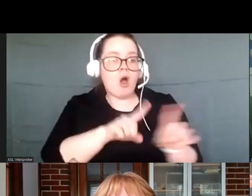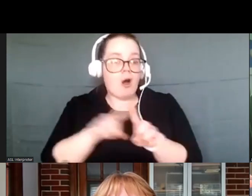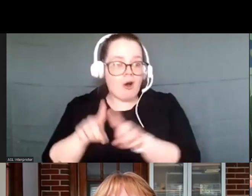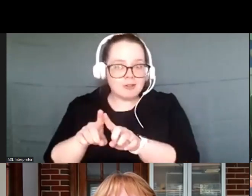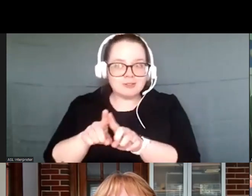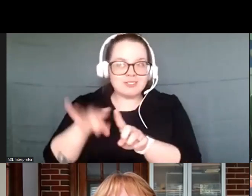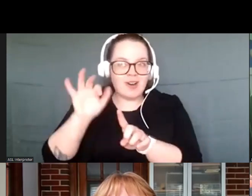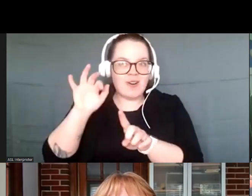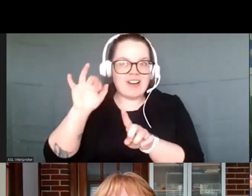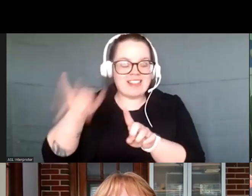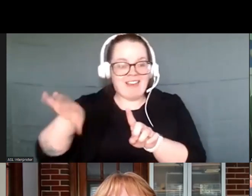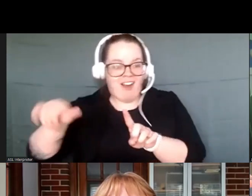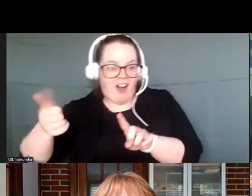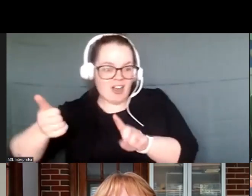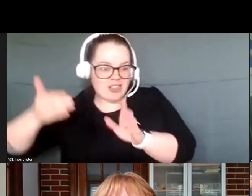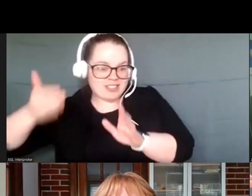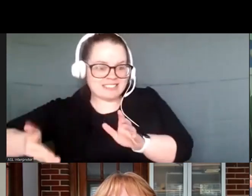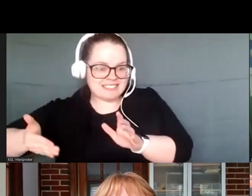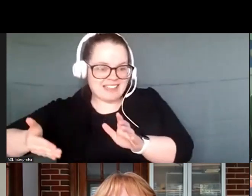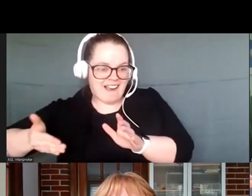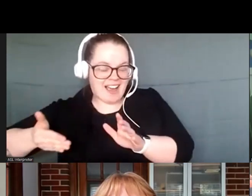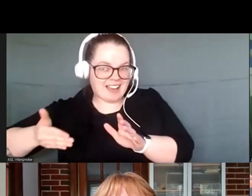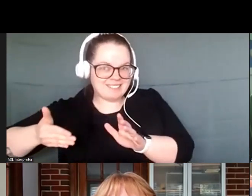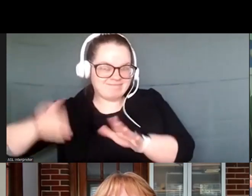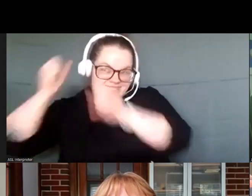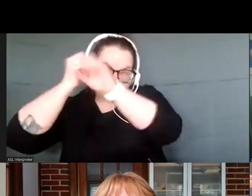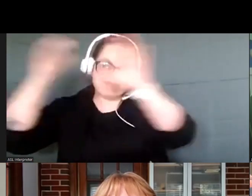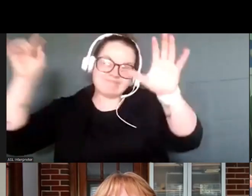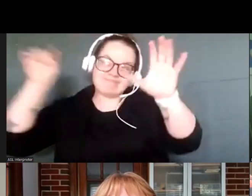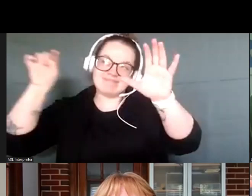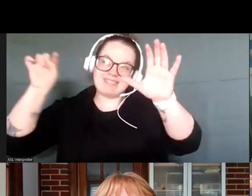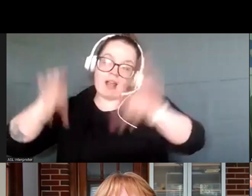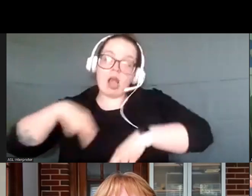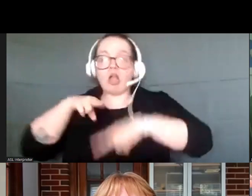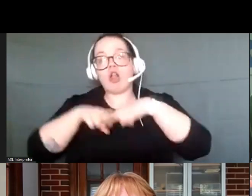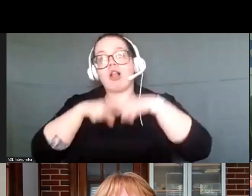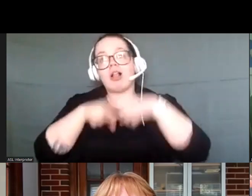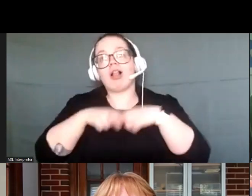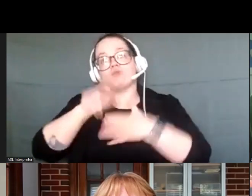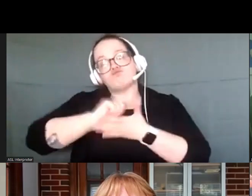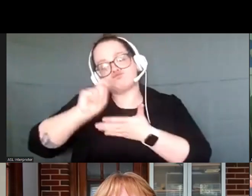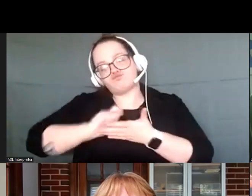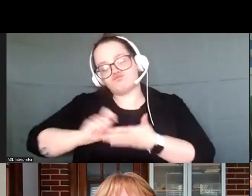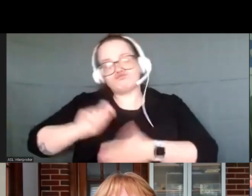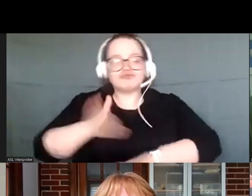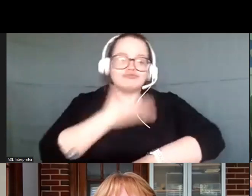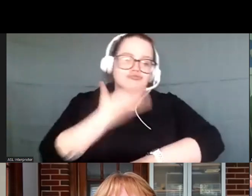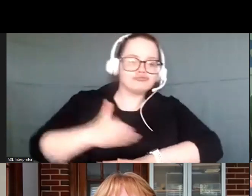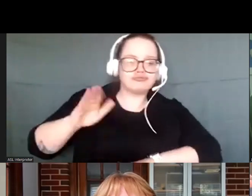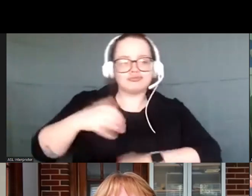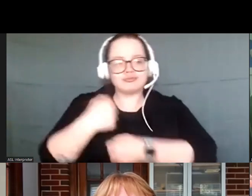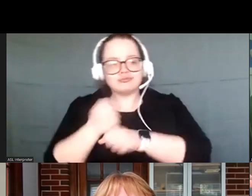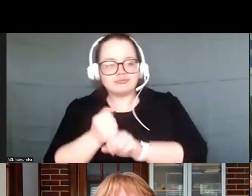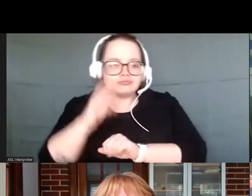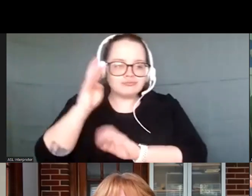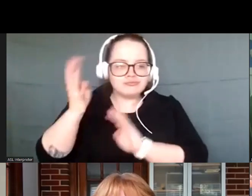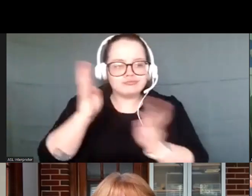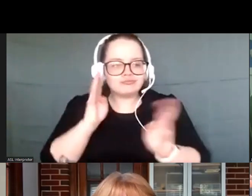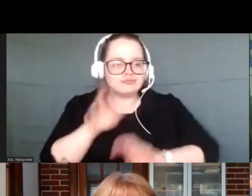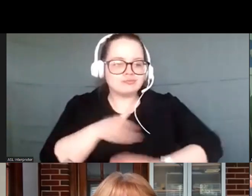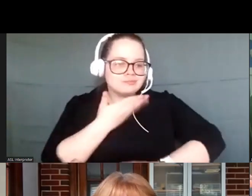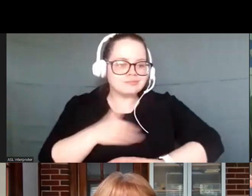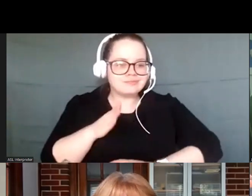the other side, that you don't actually get to sit back and just write songs all day. Once you